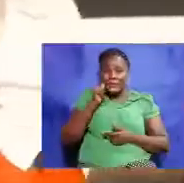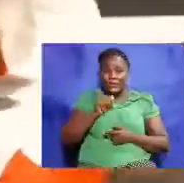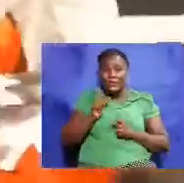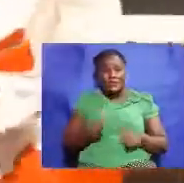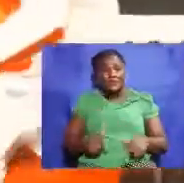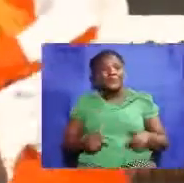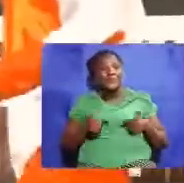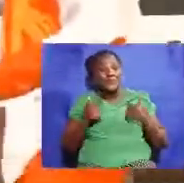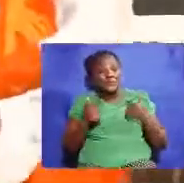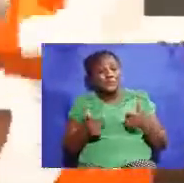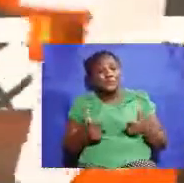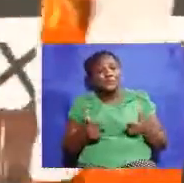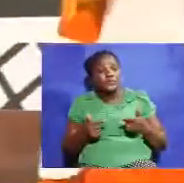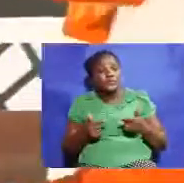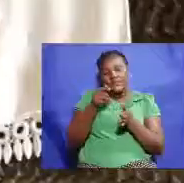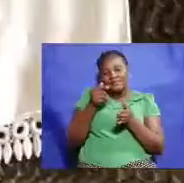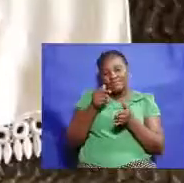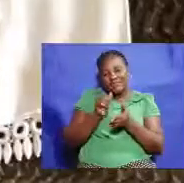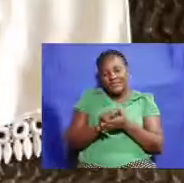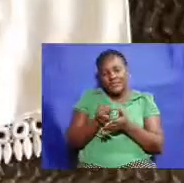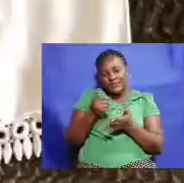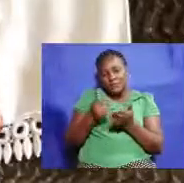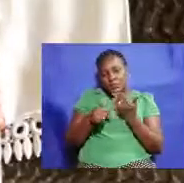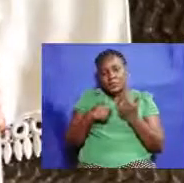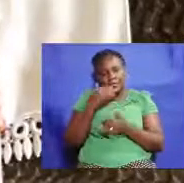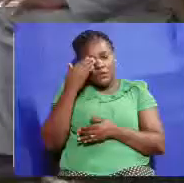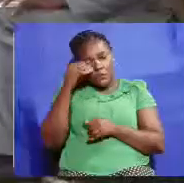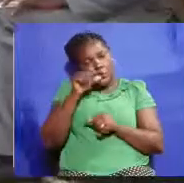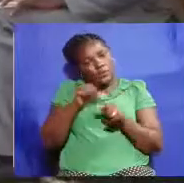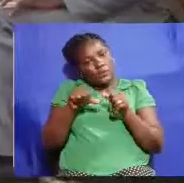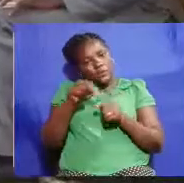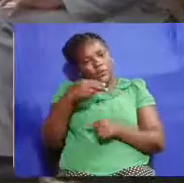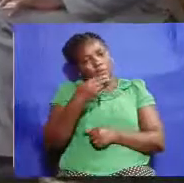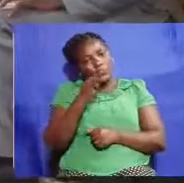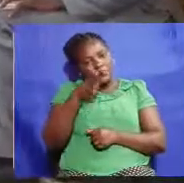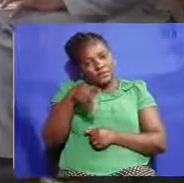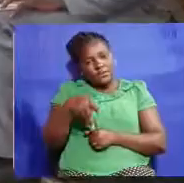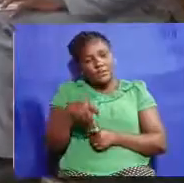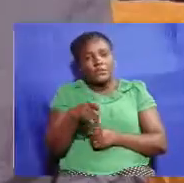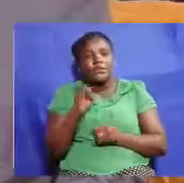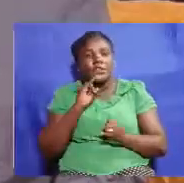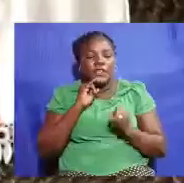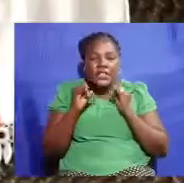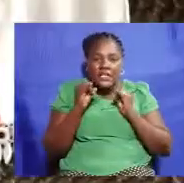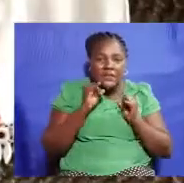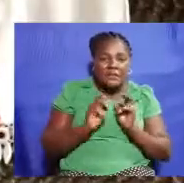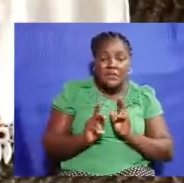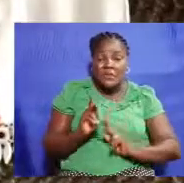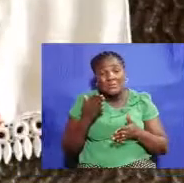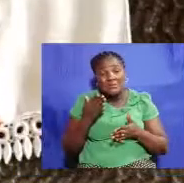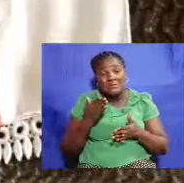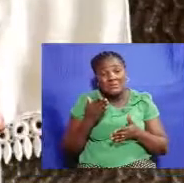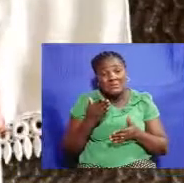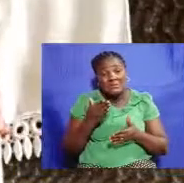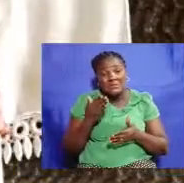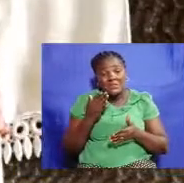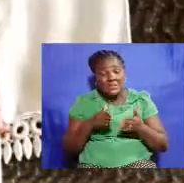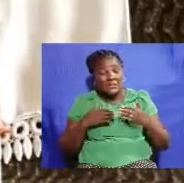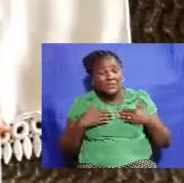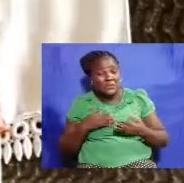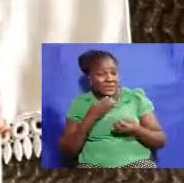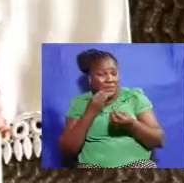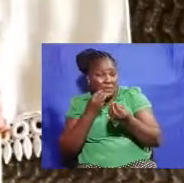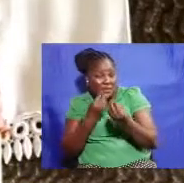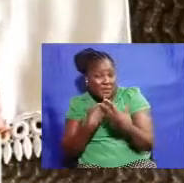life of the people. They have been interviewing people. In fact, somebody told me